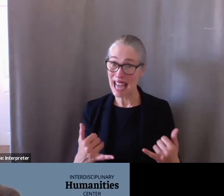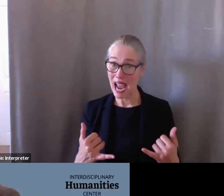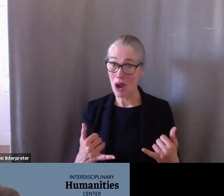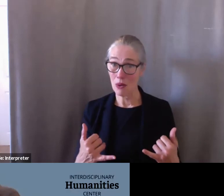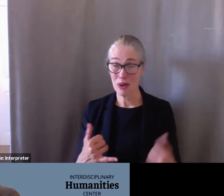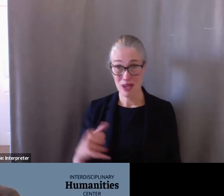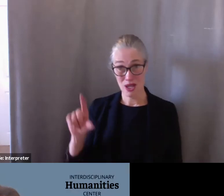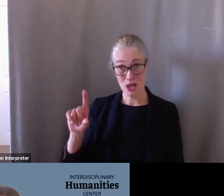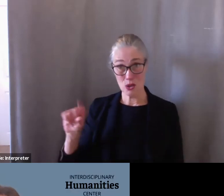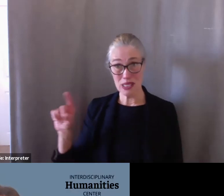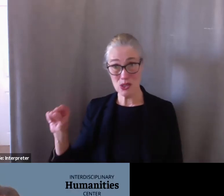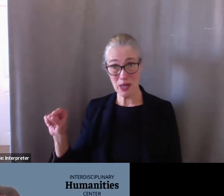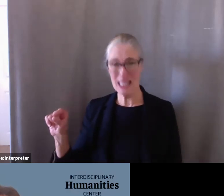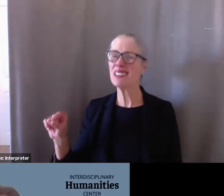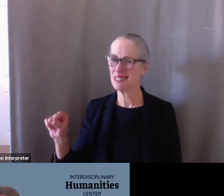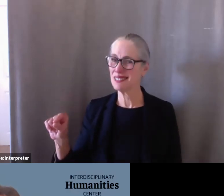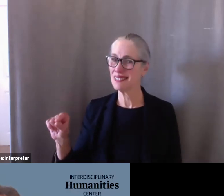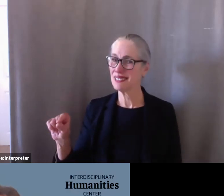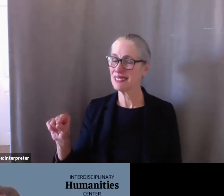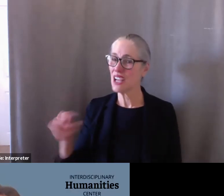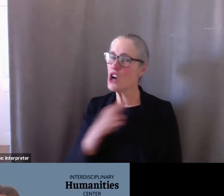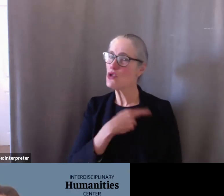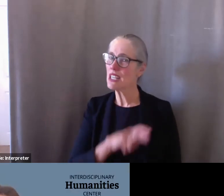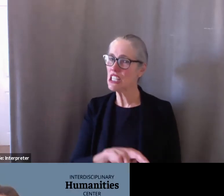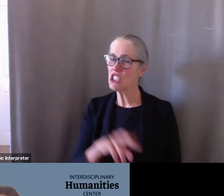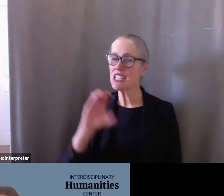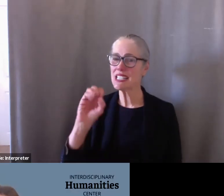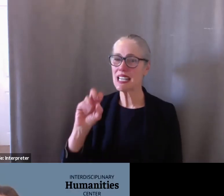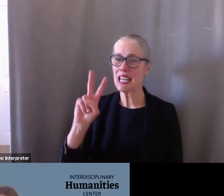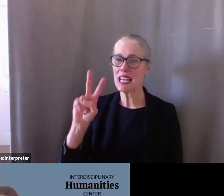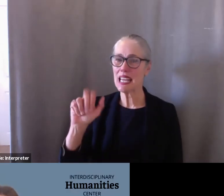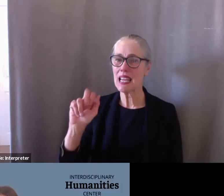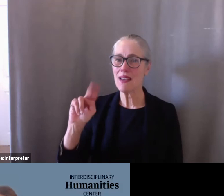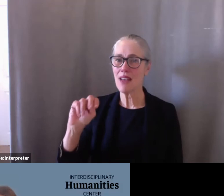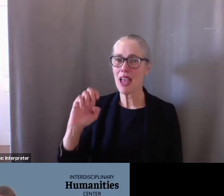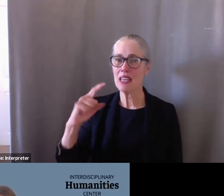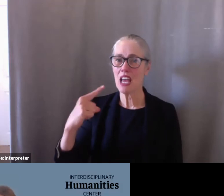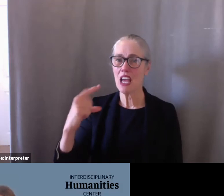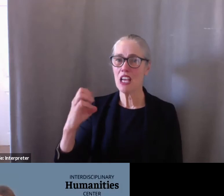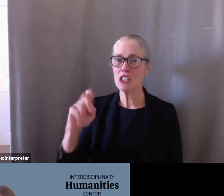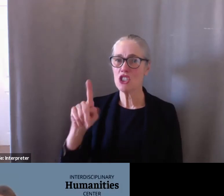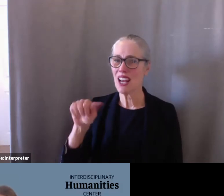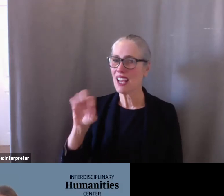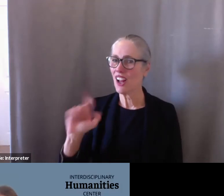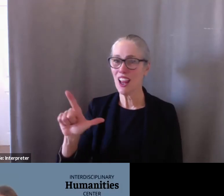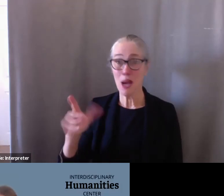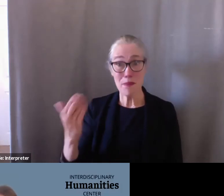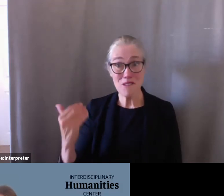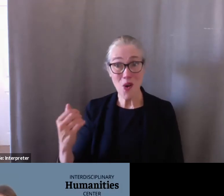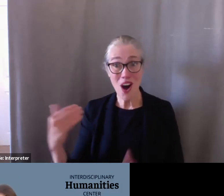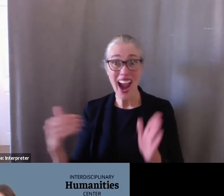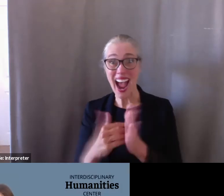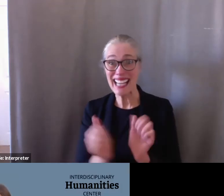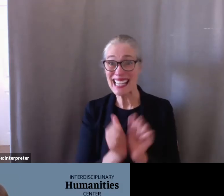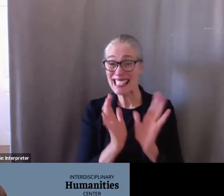that it's flipped, that evangelicals have gone from liberal progressives, at least an element of that